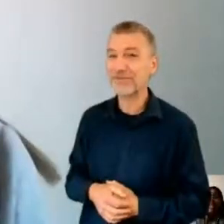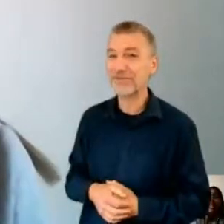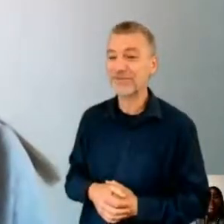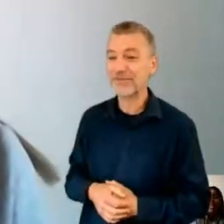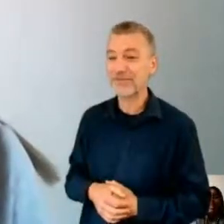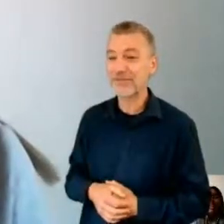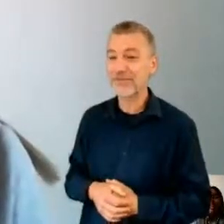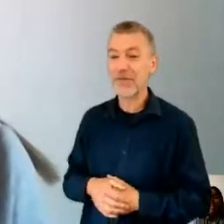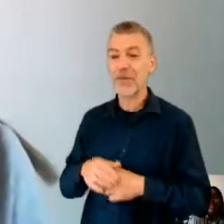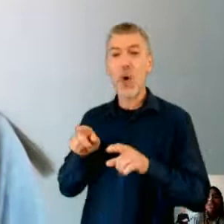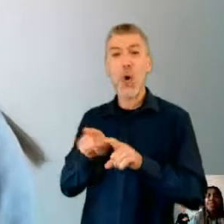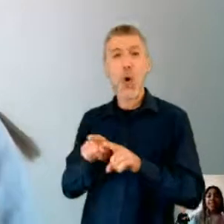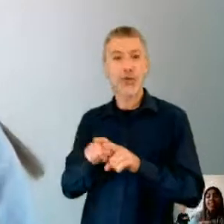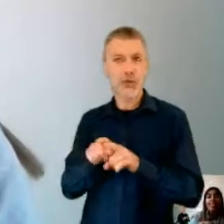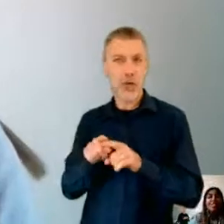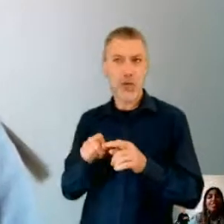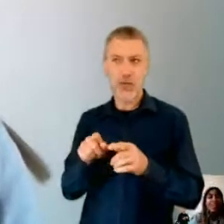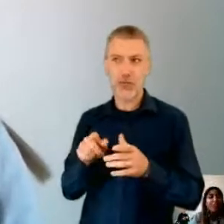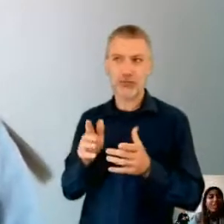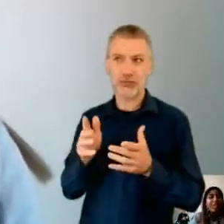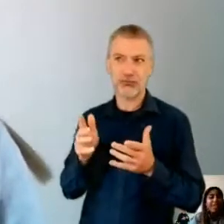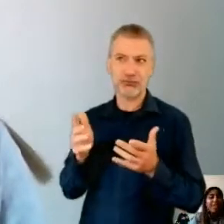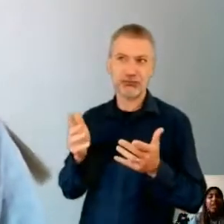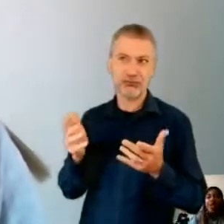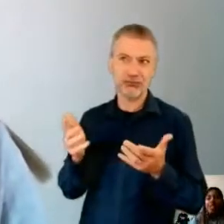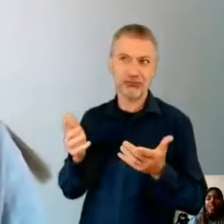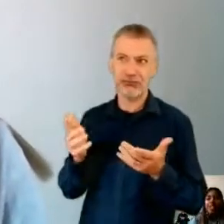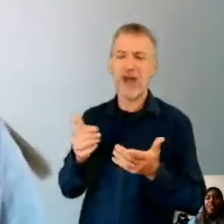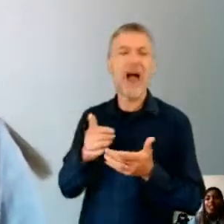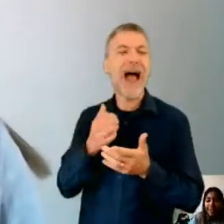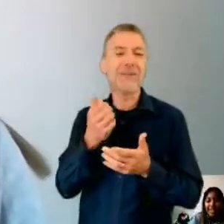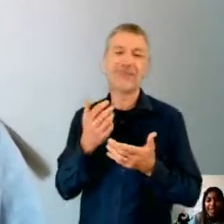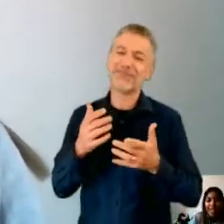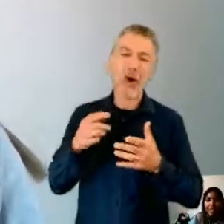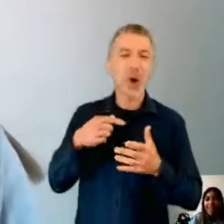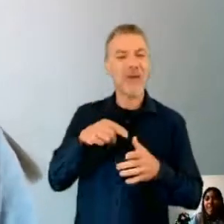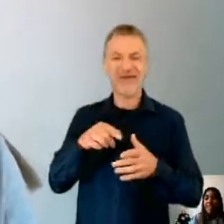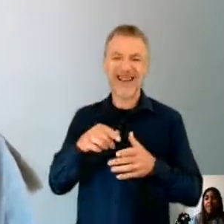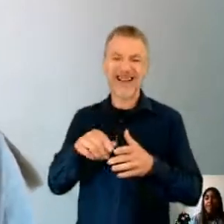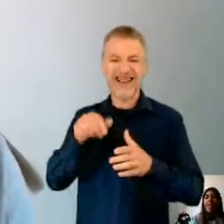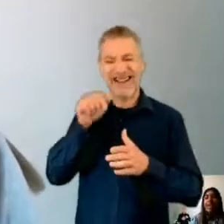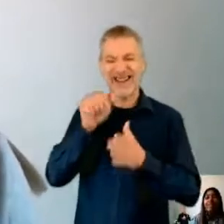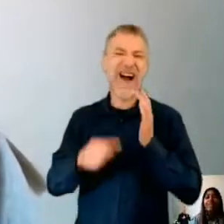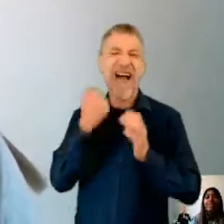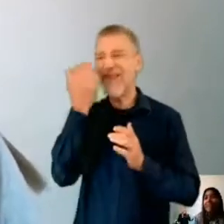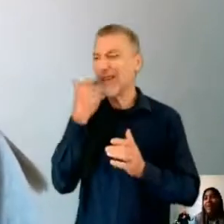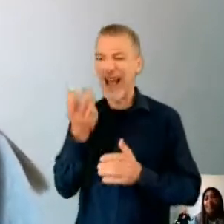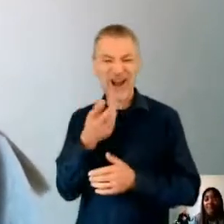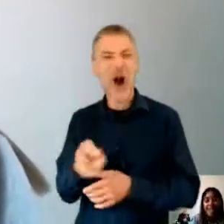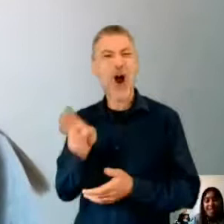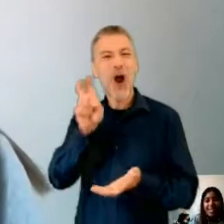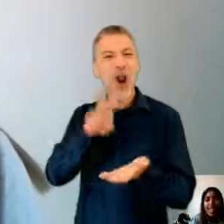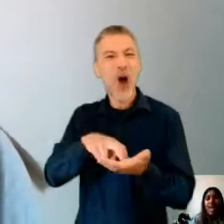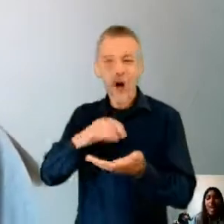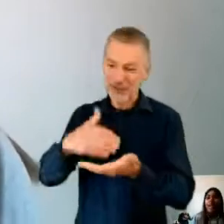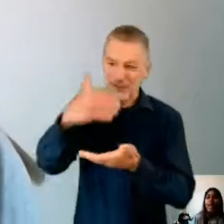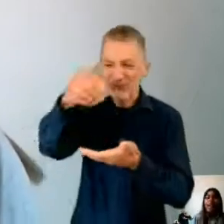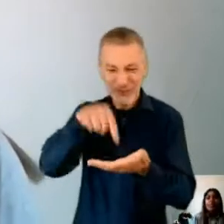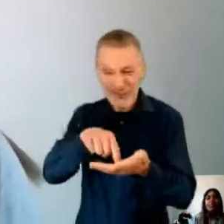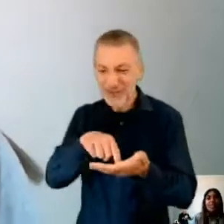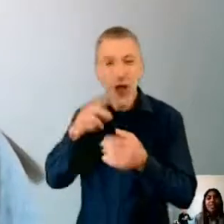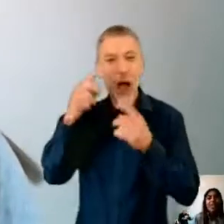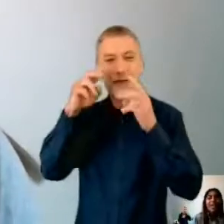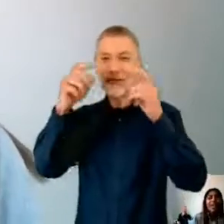Also within the week, so in the start of the day, I'll always like log on, check my emails, catch up on everything that I may have missed.